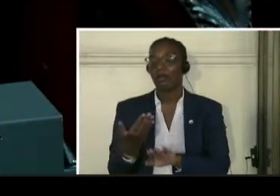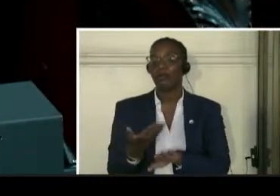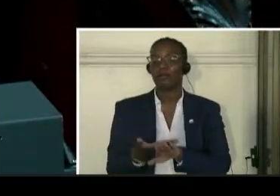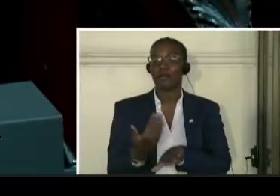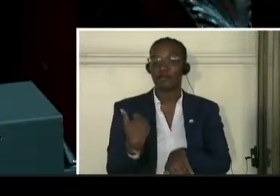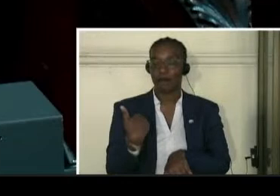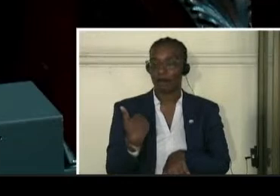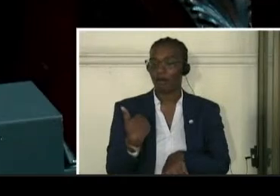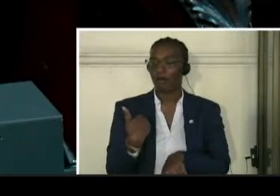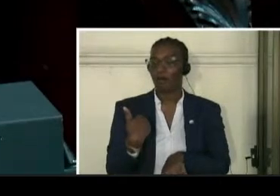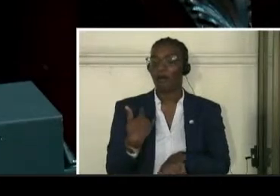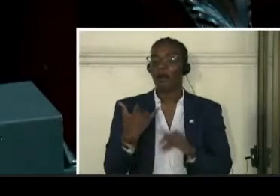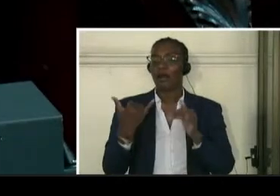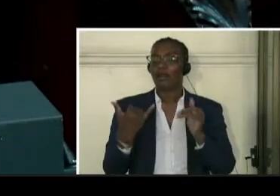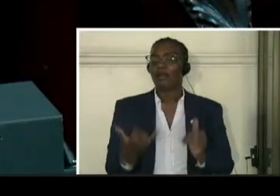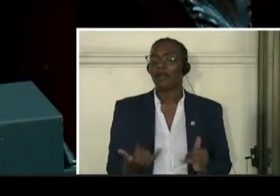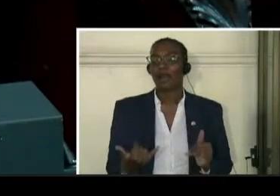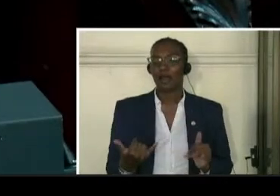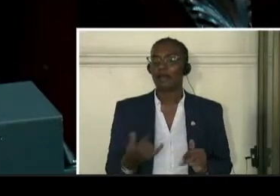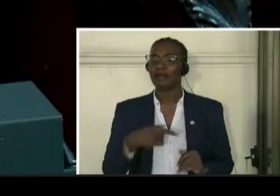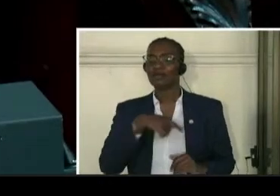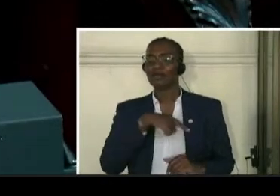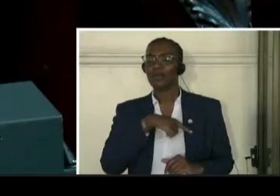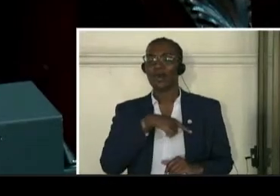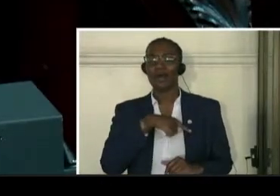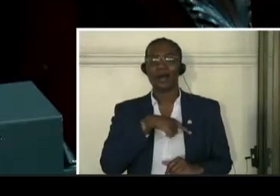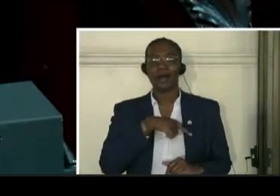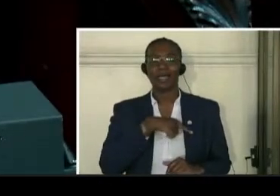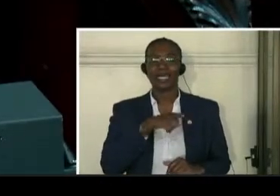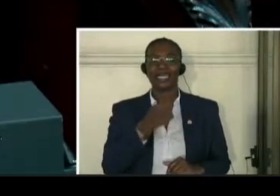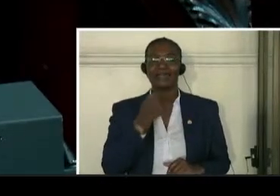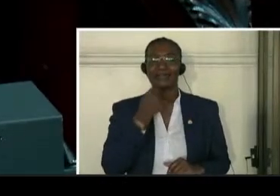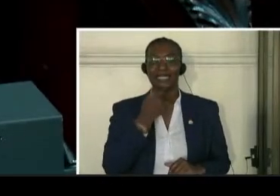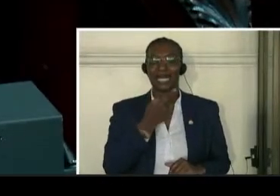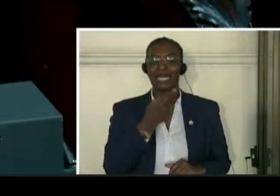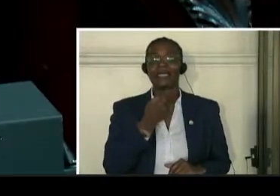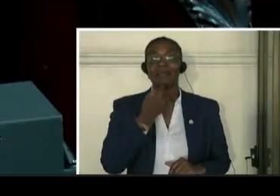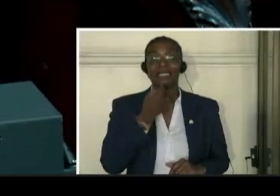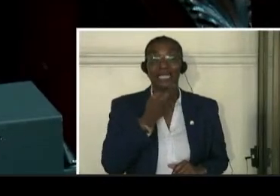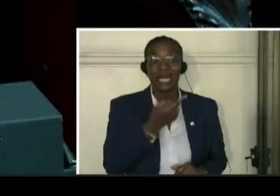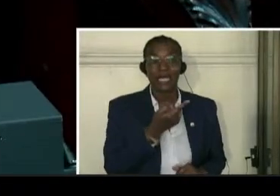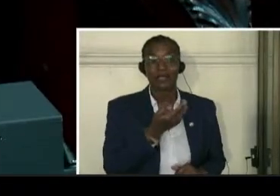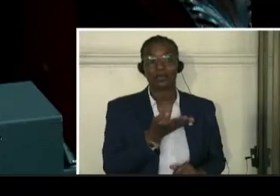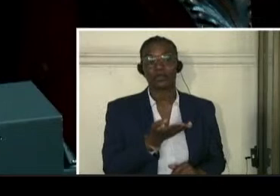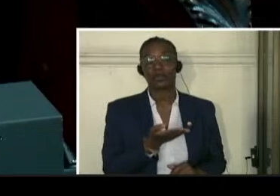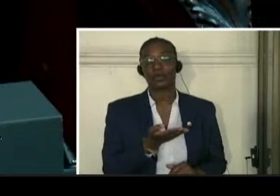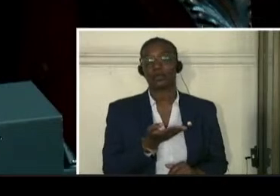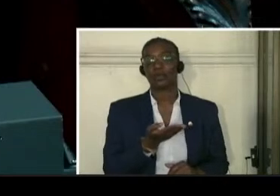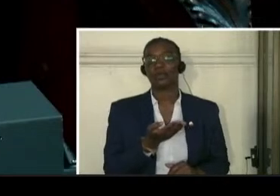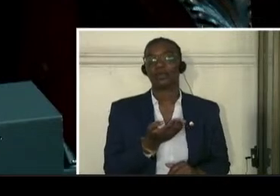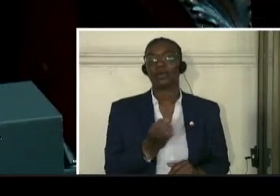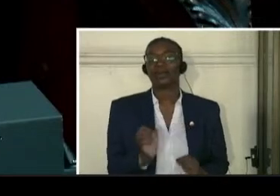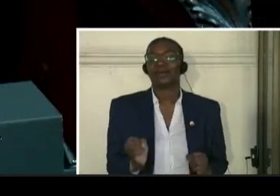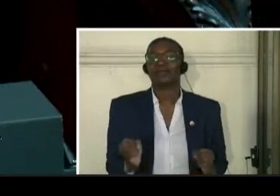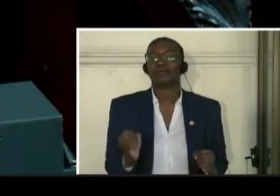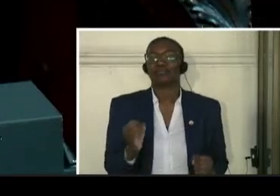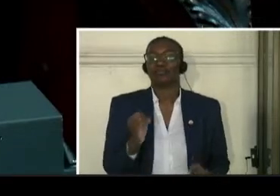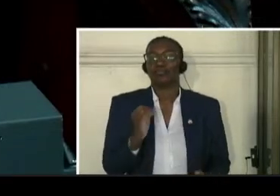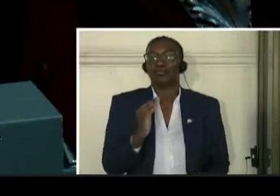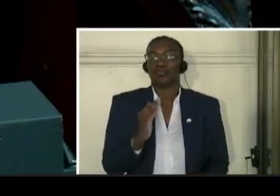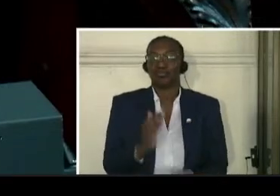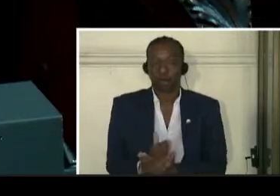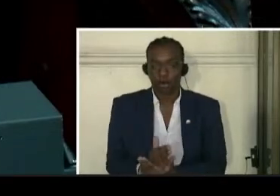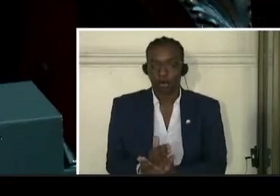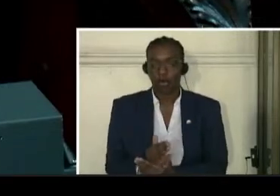Now, so that is why I'm saying to you, I'm sure